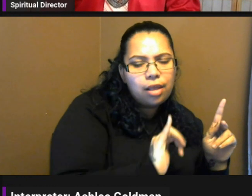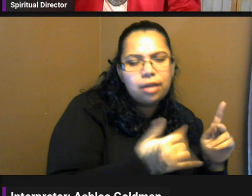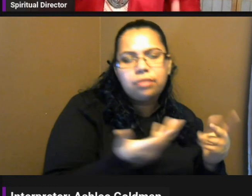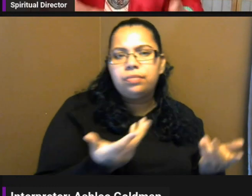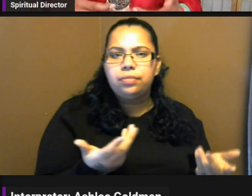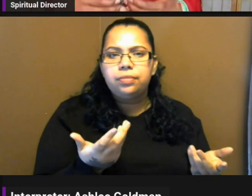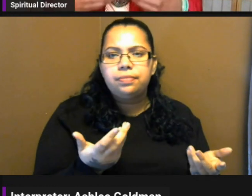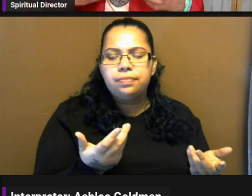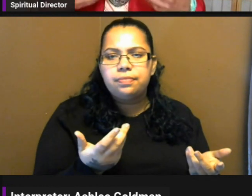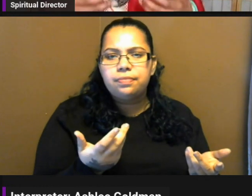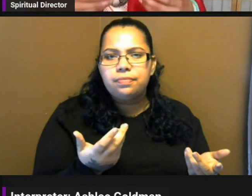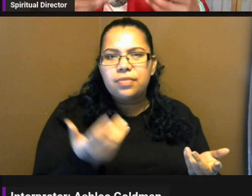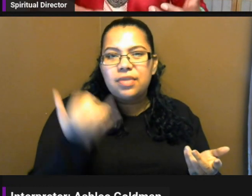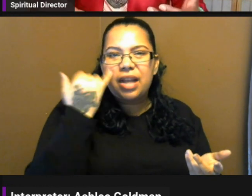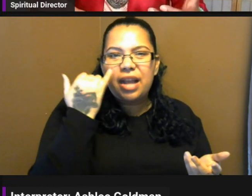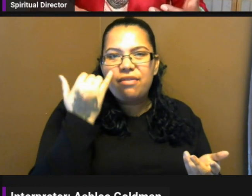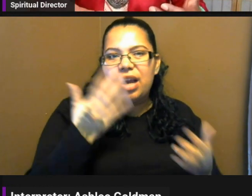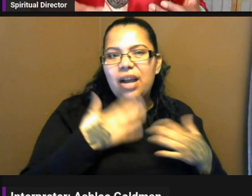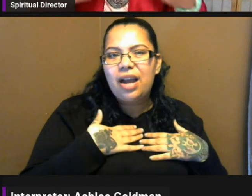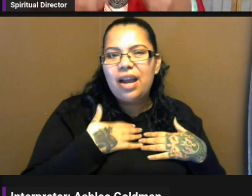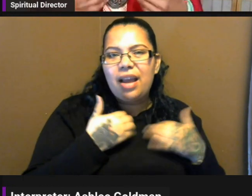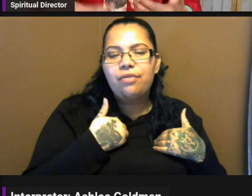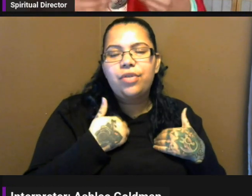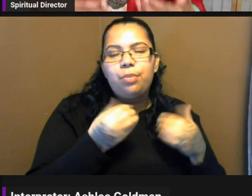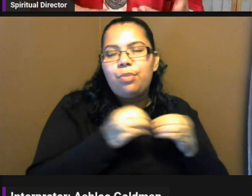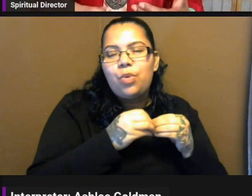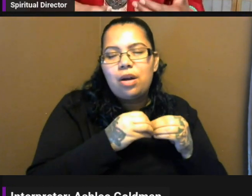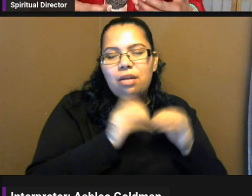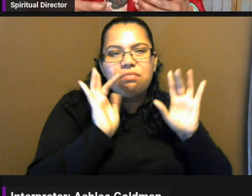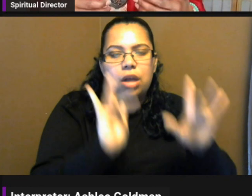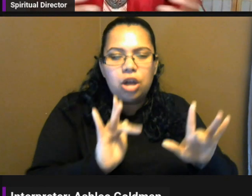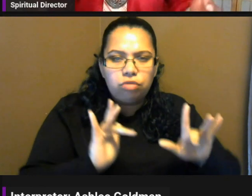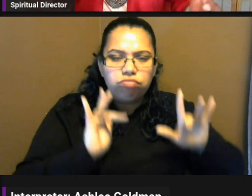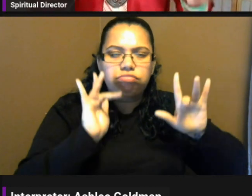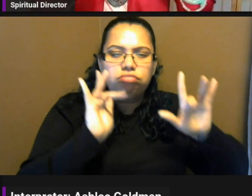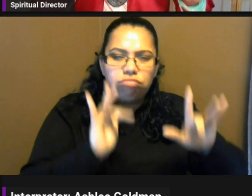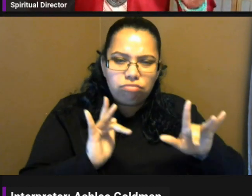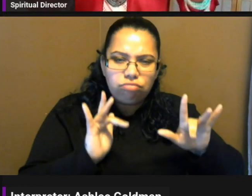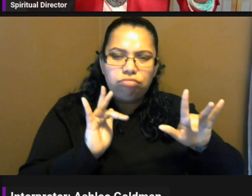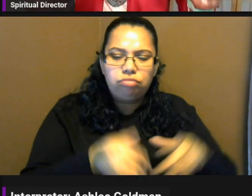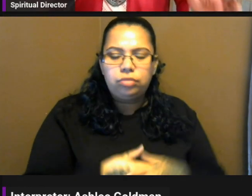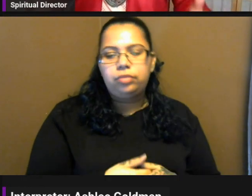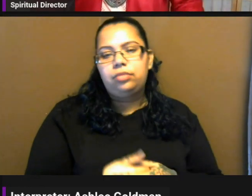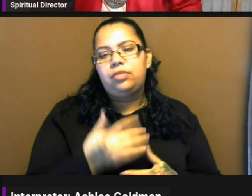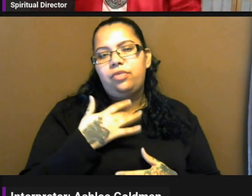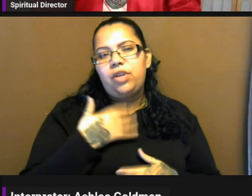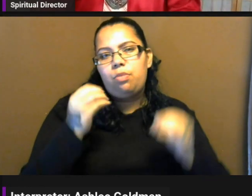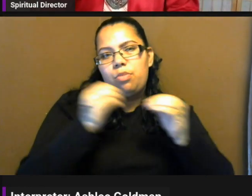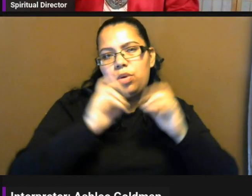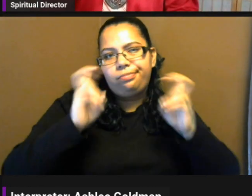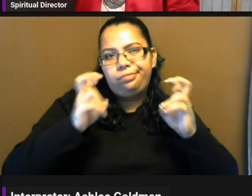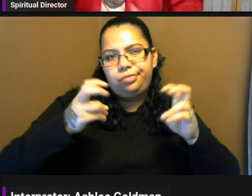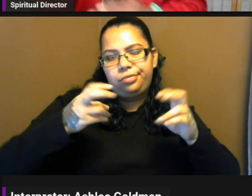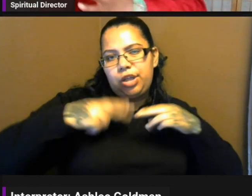when I have more compassion and I am more human slash